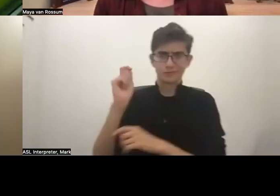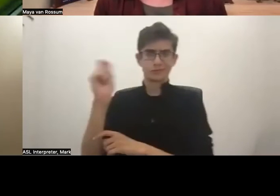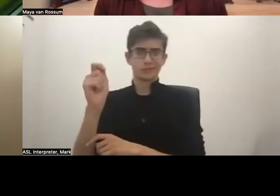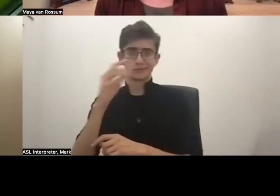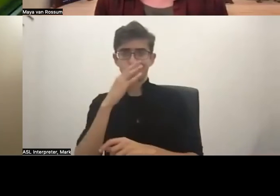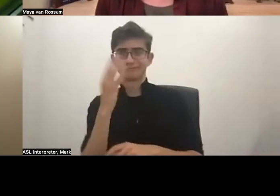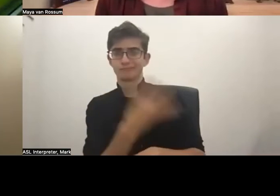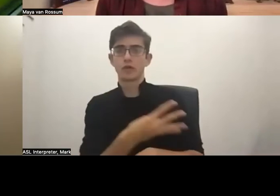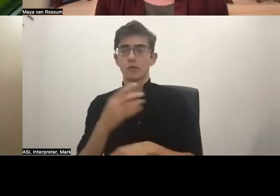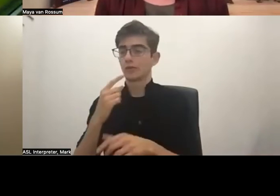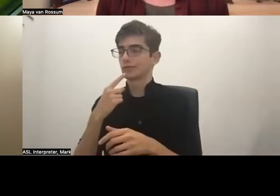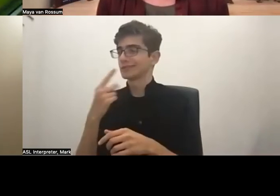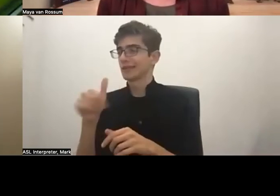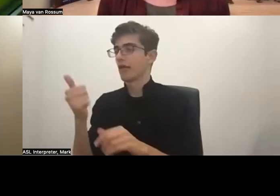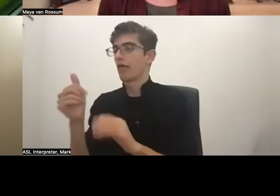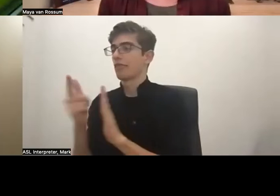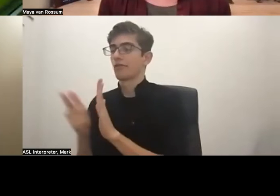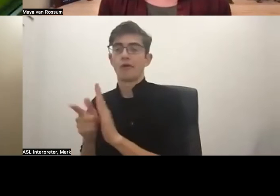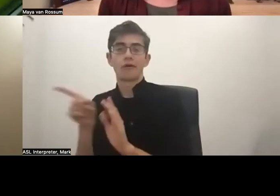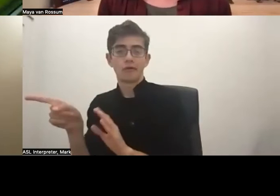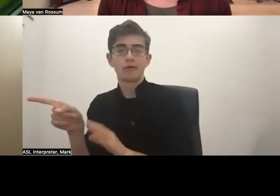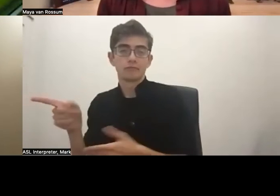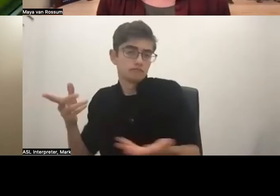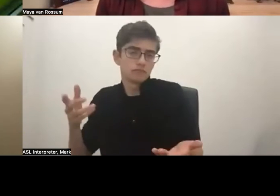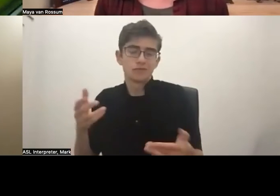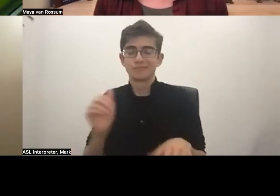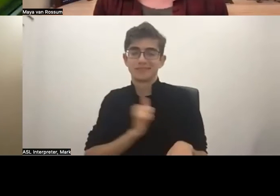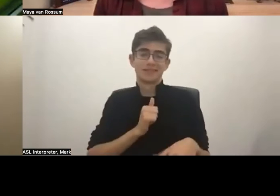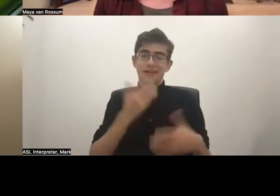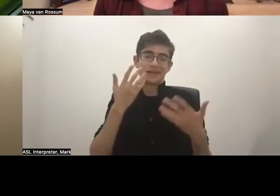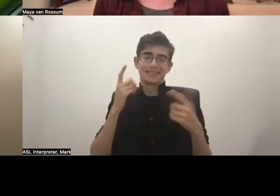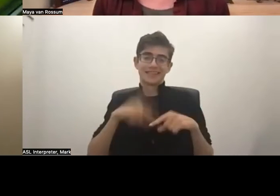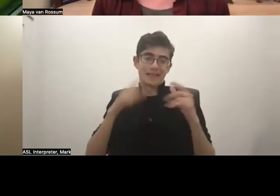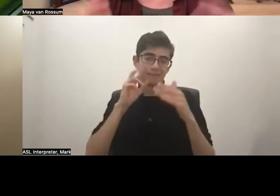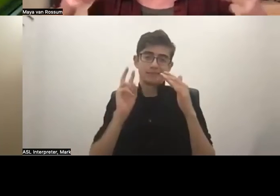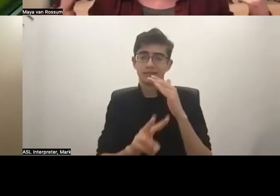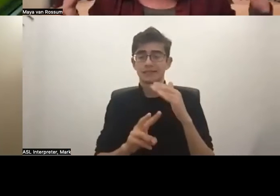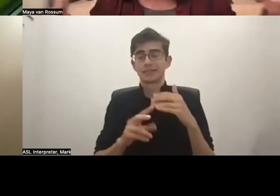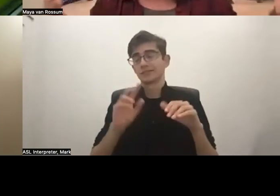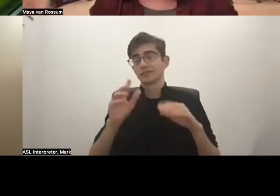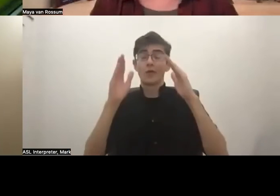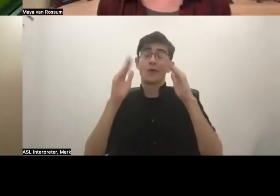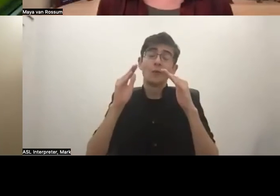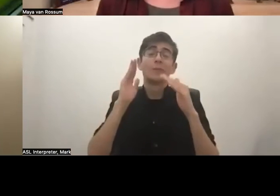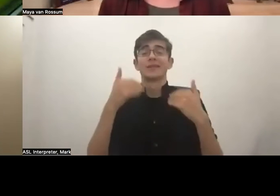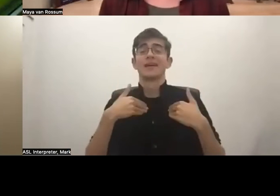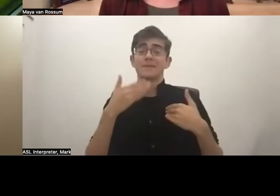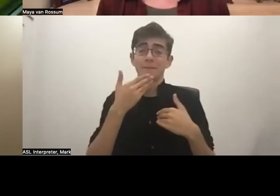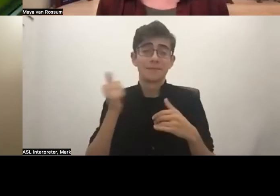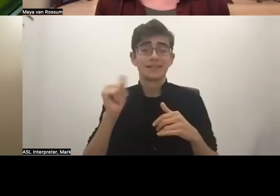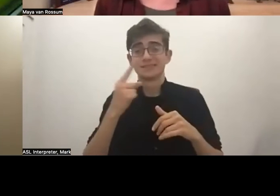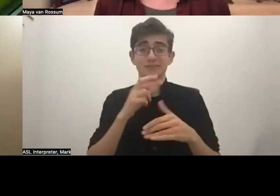I'm just going to really be hopeful that we get some best first outcomes, and forever